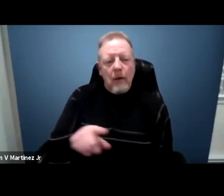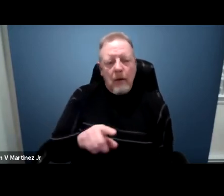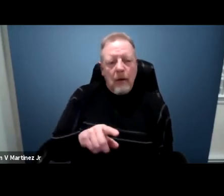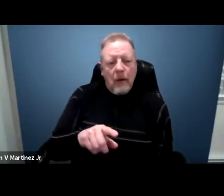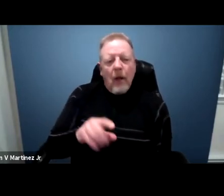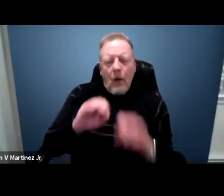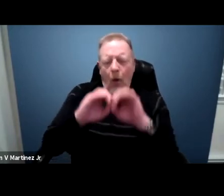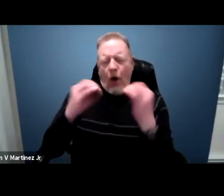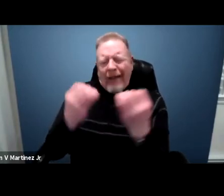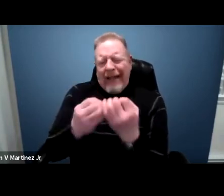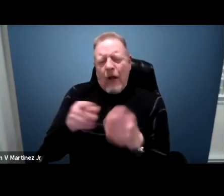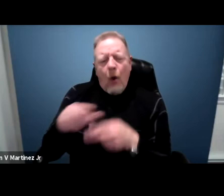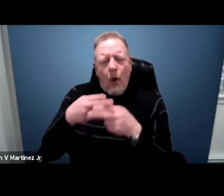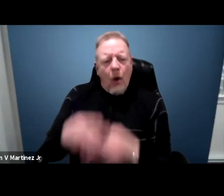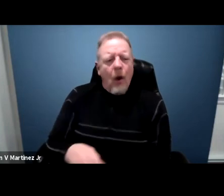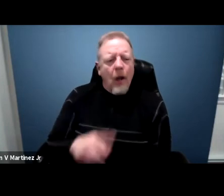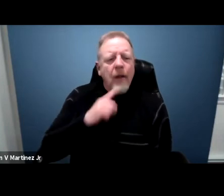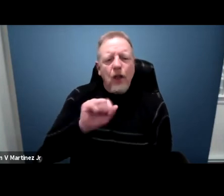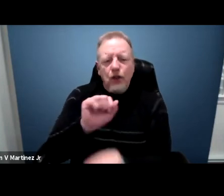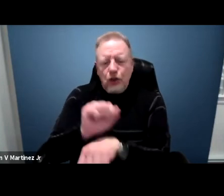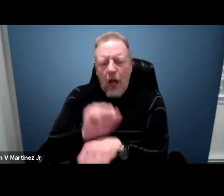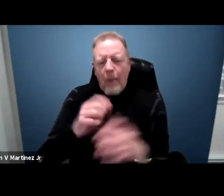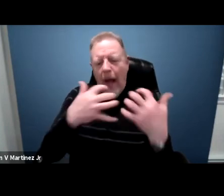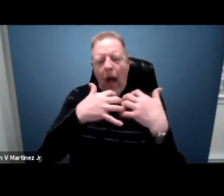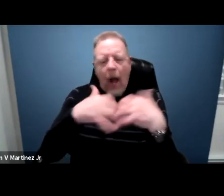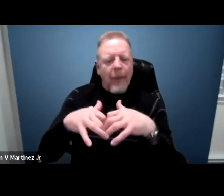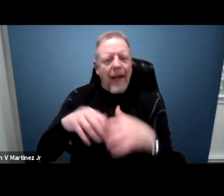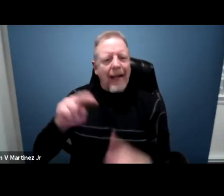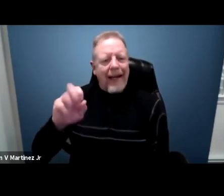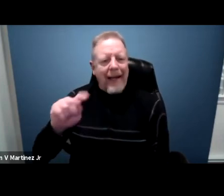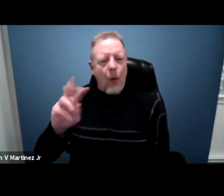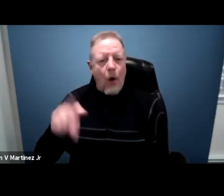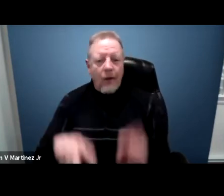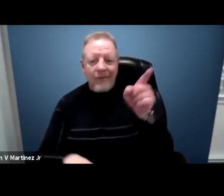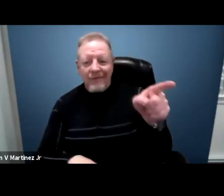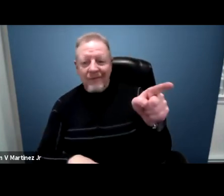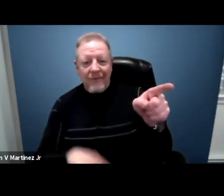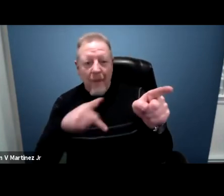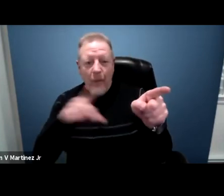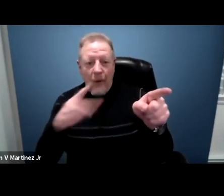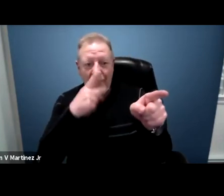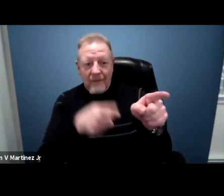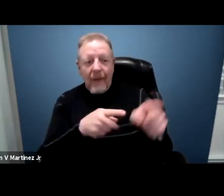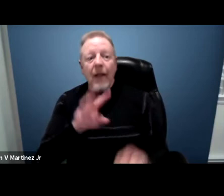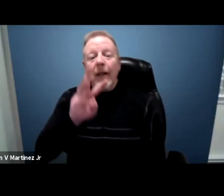great organization called the Job Accommodations Network. And they have a great website on